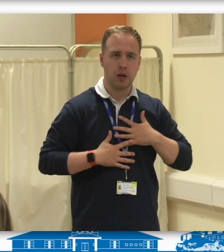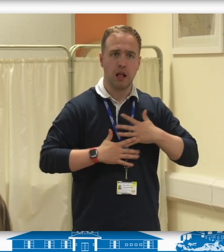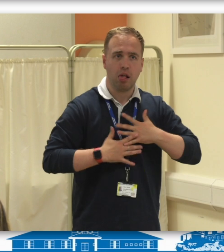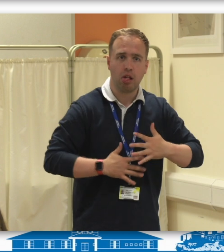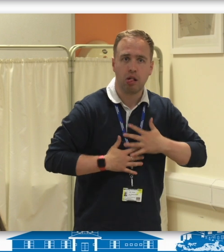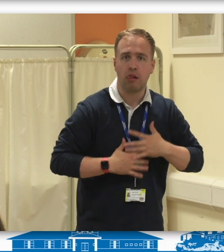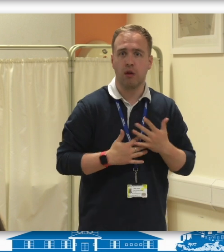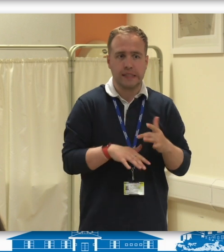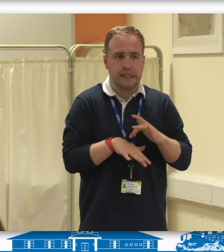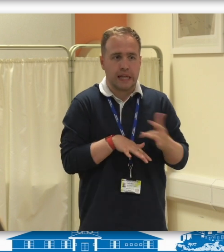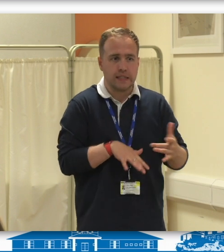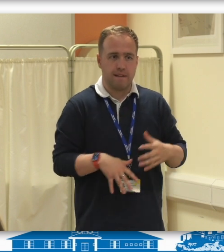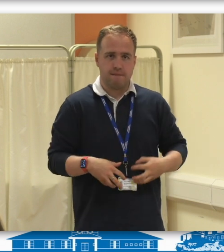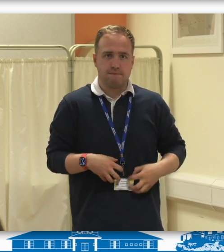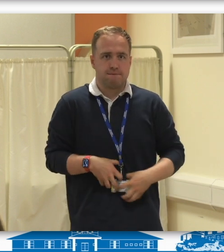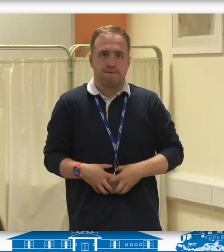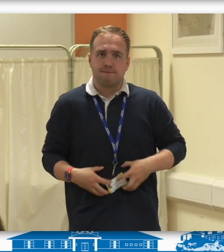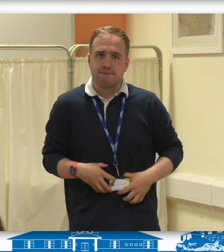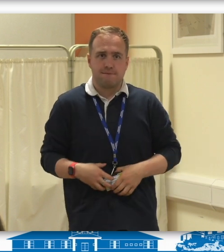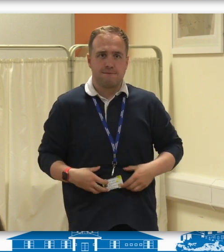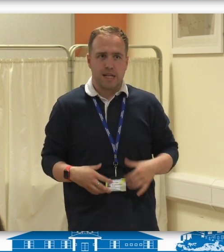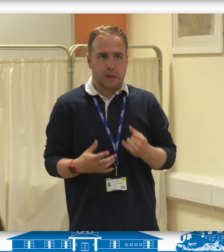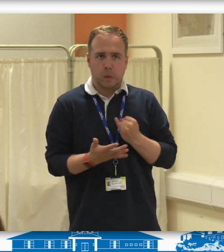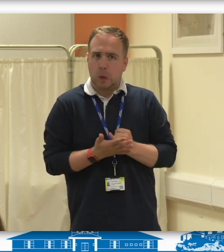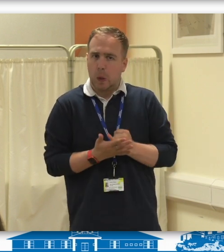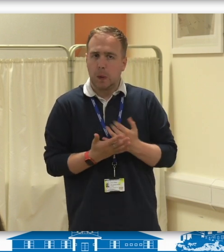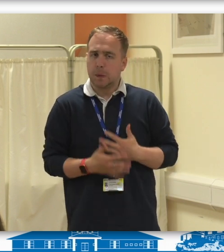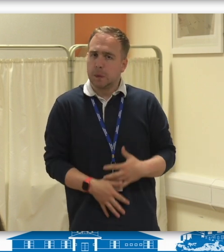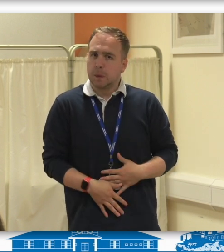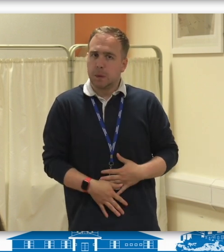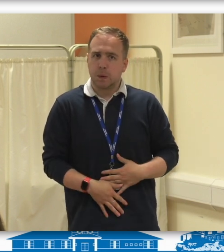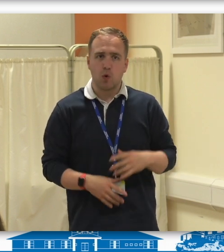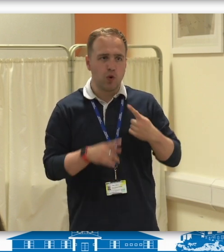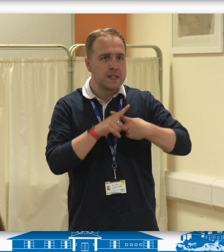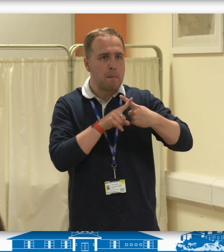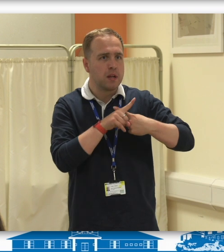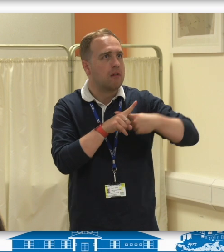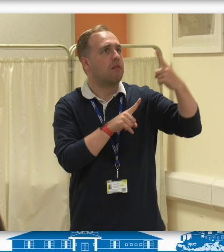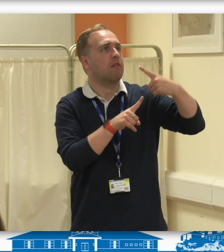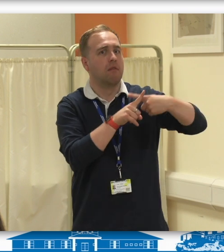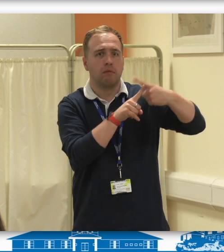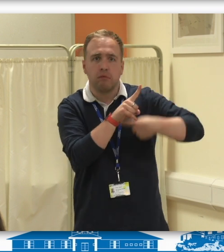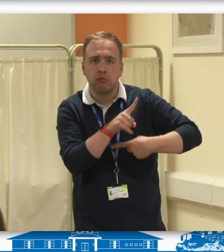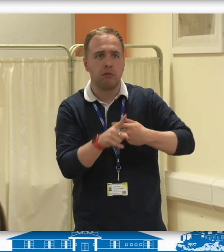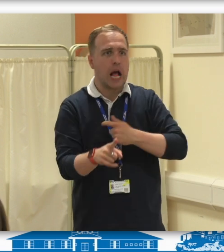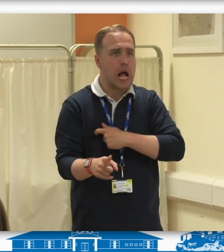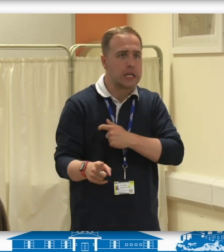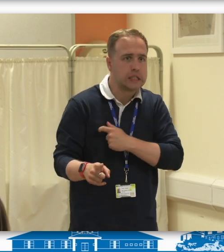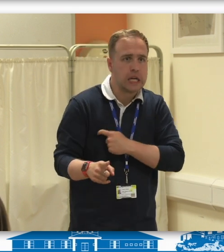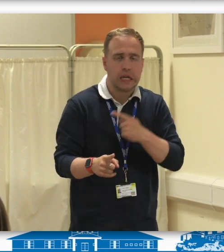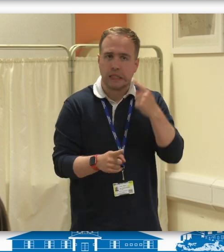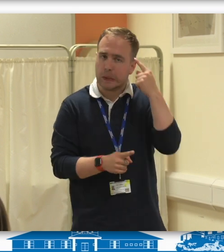hypersensitivities, gastrointestinal symptoms, temperature dysregulation, anxiety,